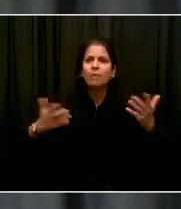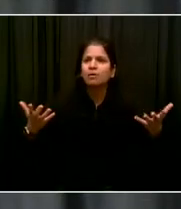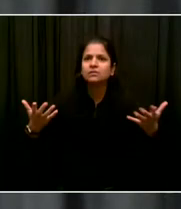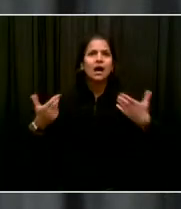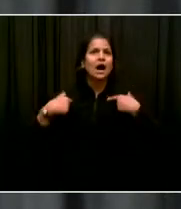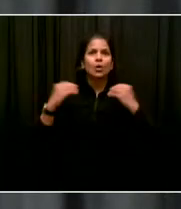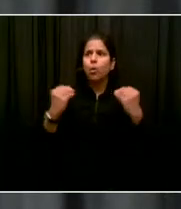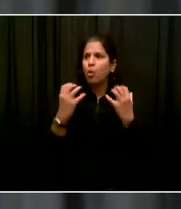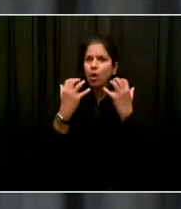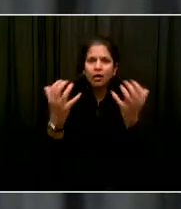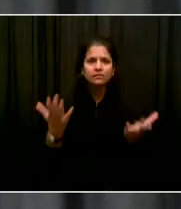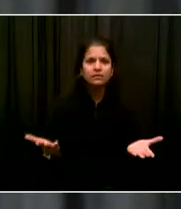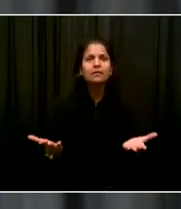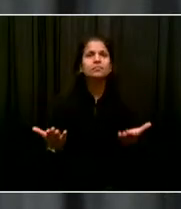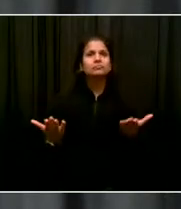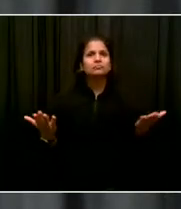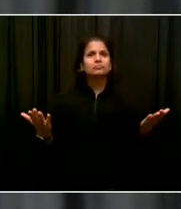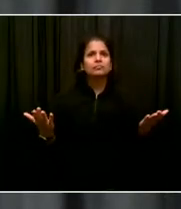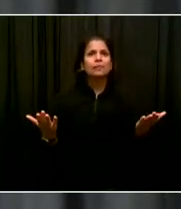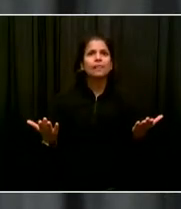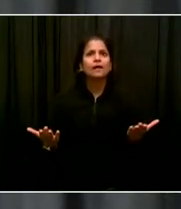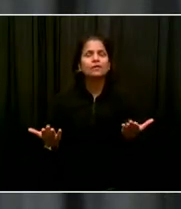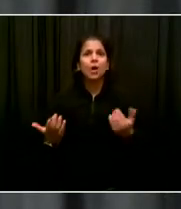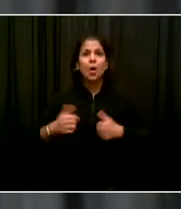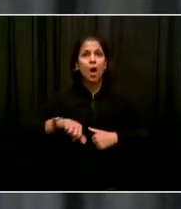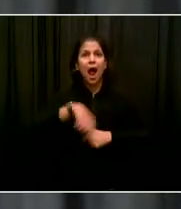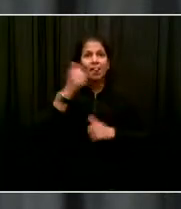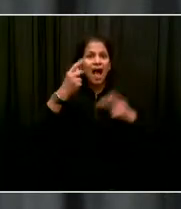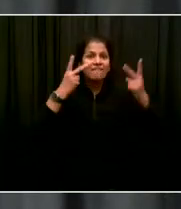New Yorkers or the people who come from out of town, then